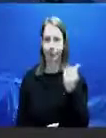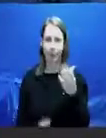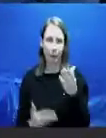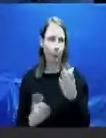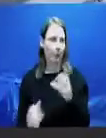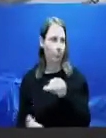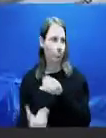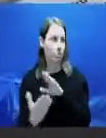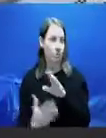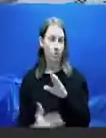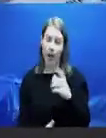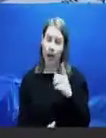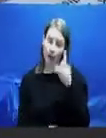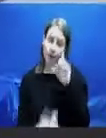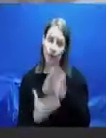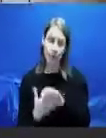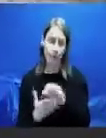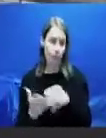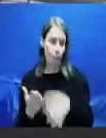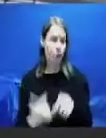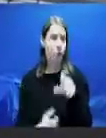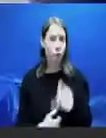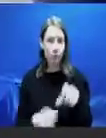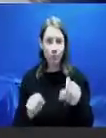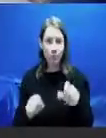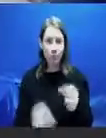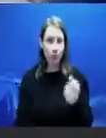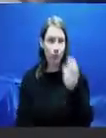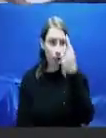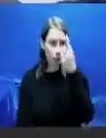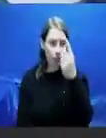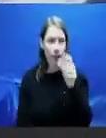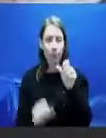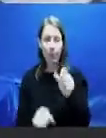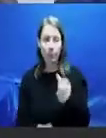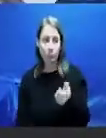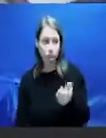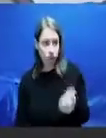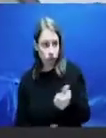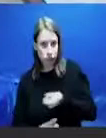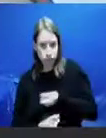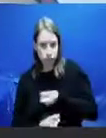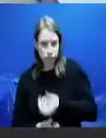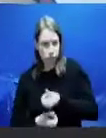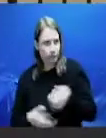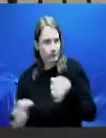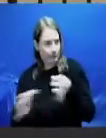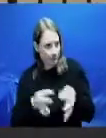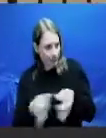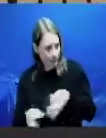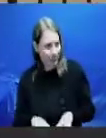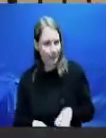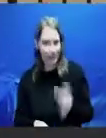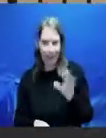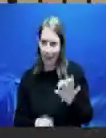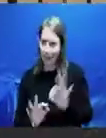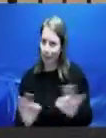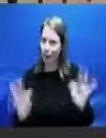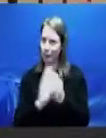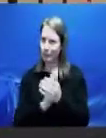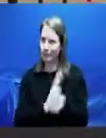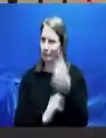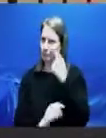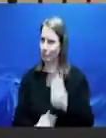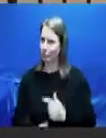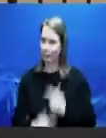and explain and gather information, and that's a big part of development as a teenager. Principal Corey agrees this is a better